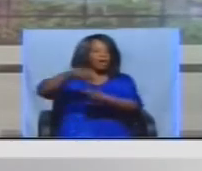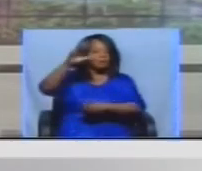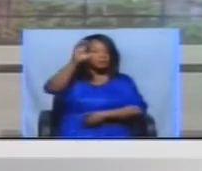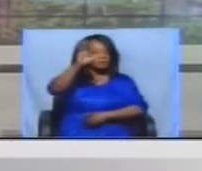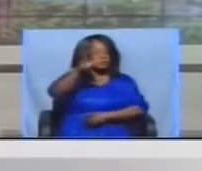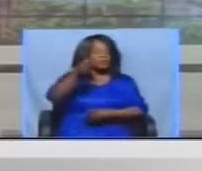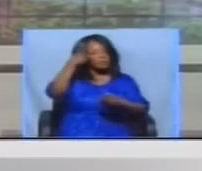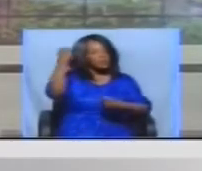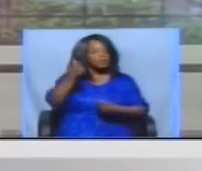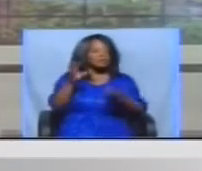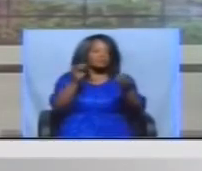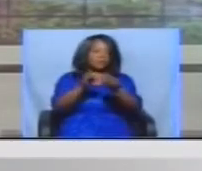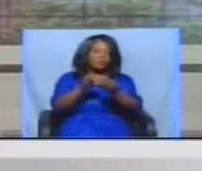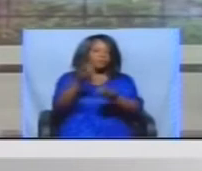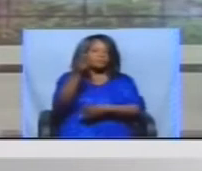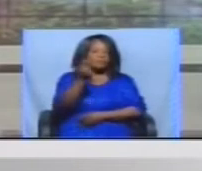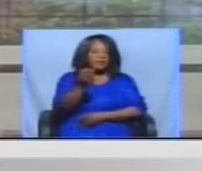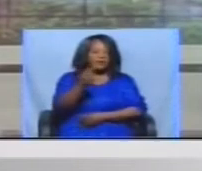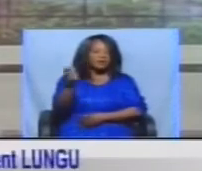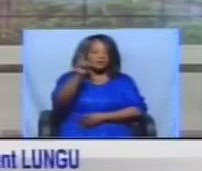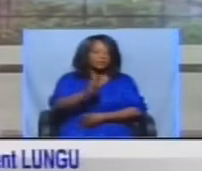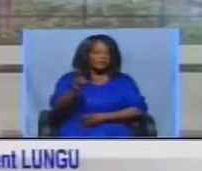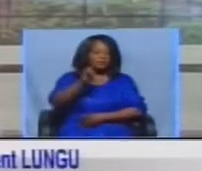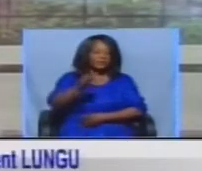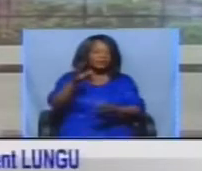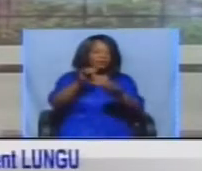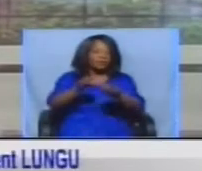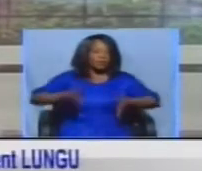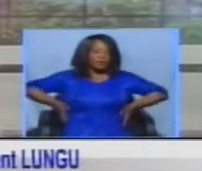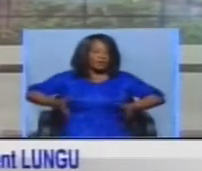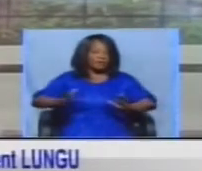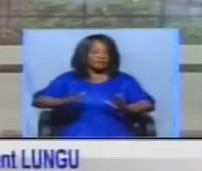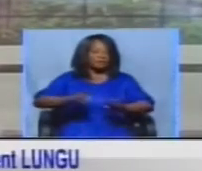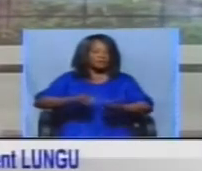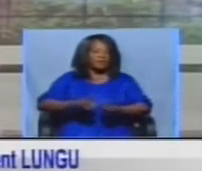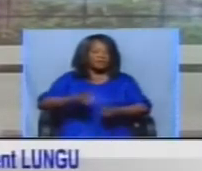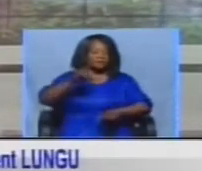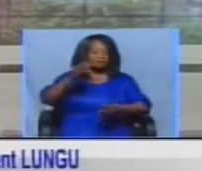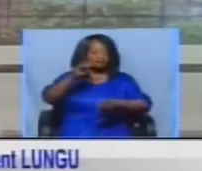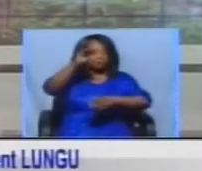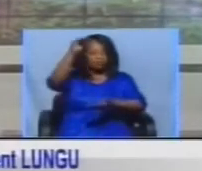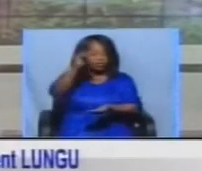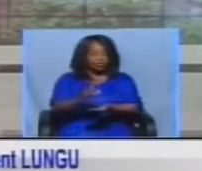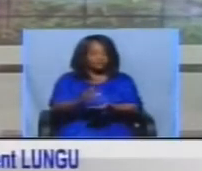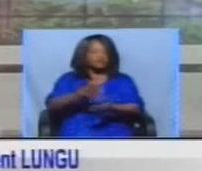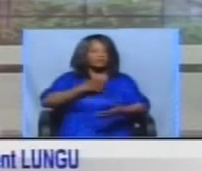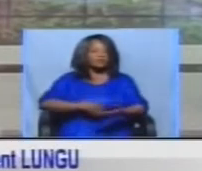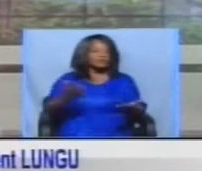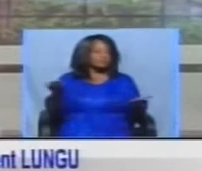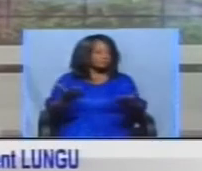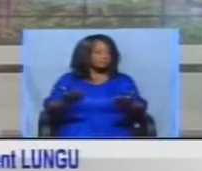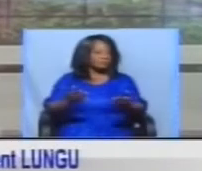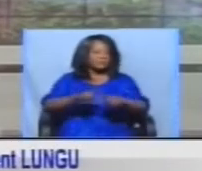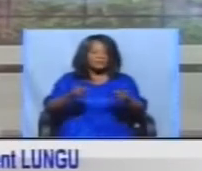because a lot of money is being spent on allowances instead of poverty alleviation programs. Mr. Chilangwa is concerned that civil